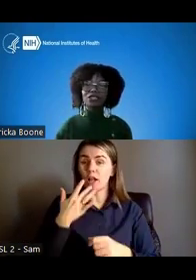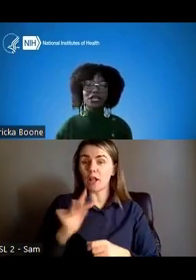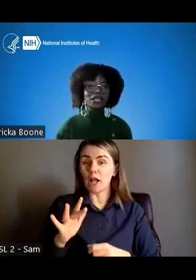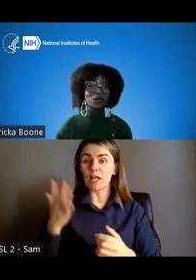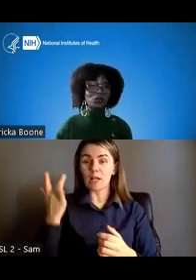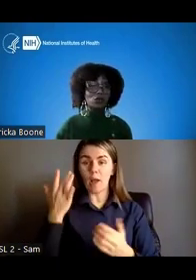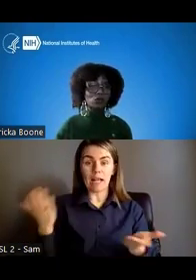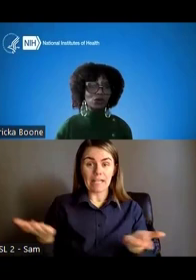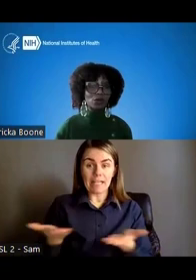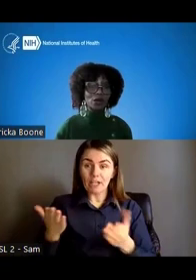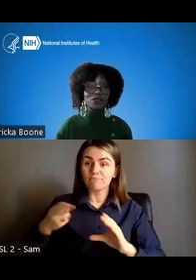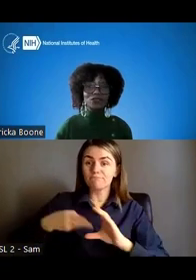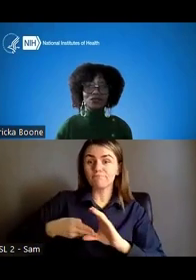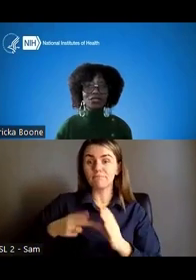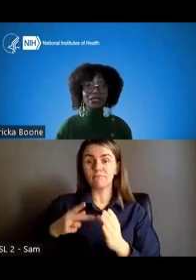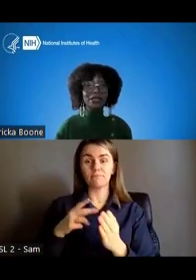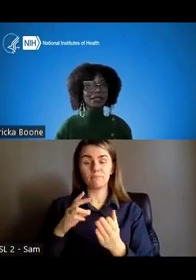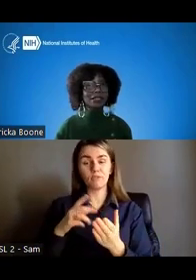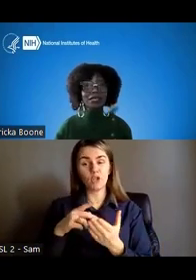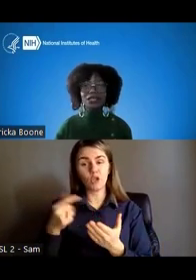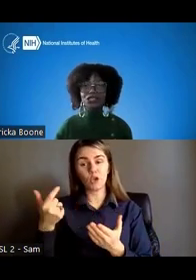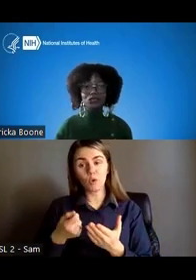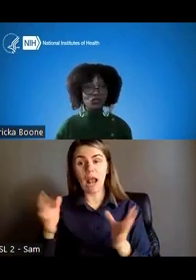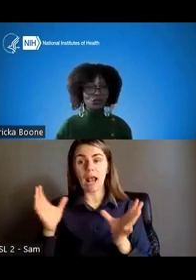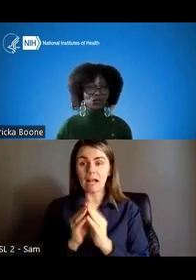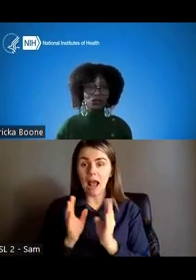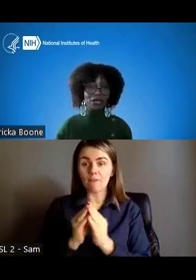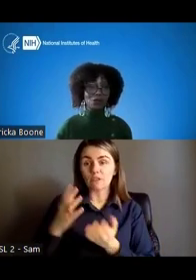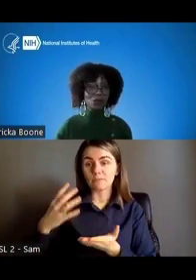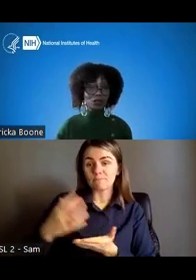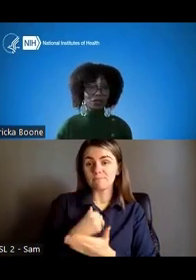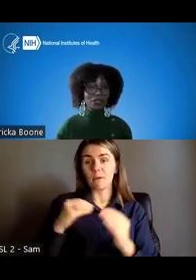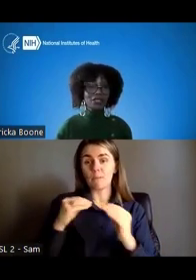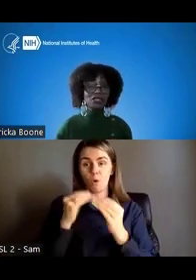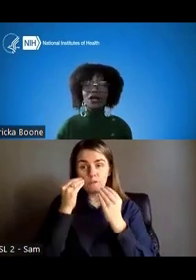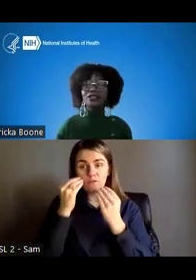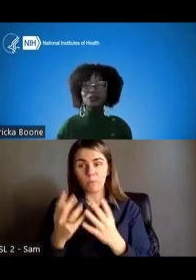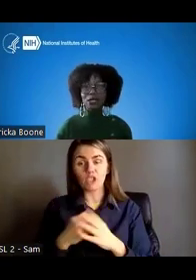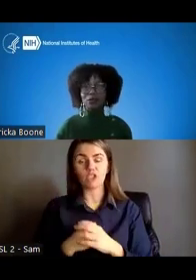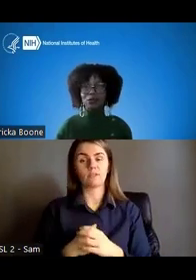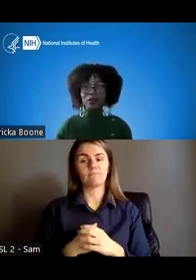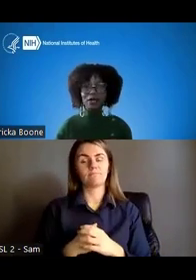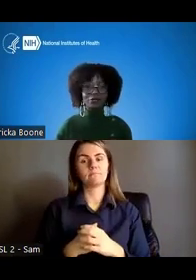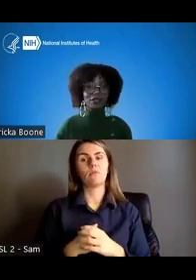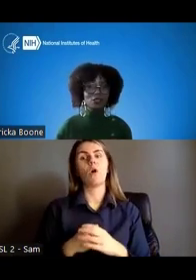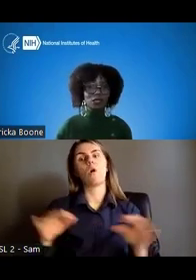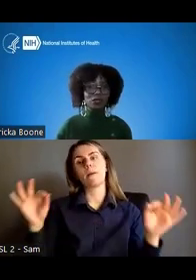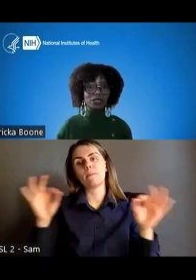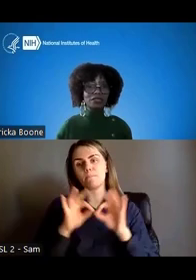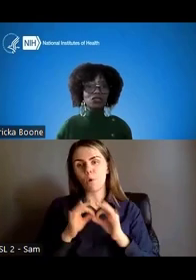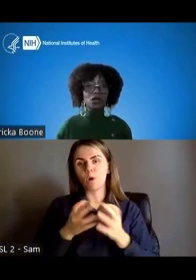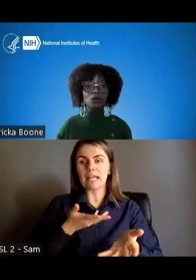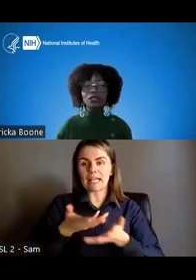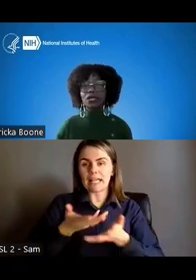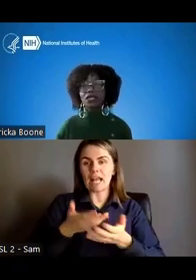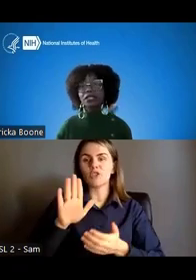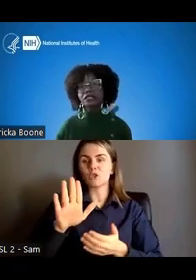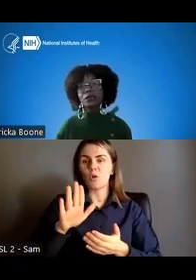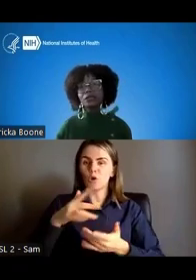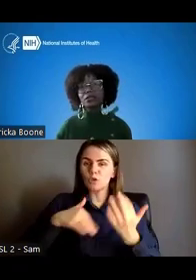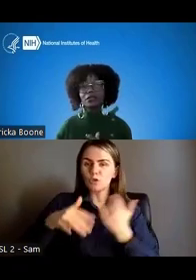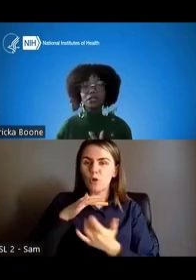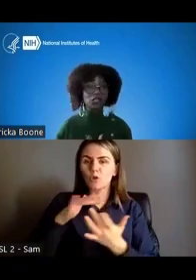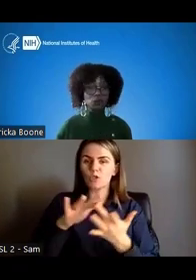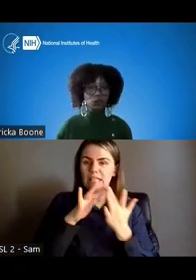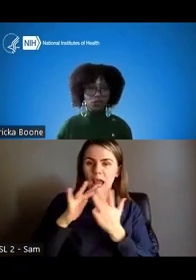Make early contact with your program officers, engage your social networks, talk to people about their experiences, talk with your